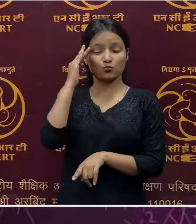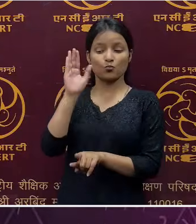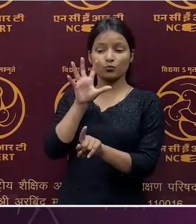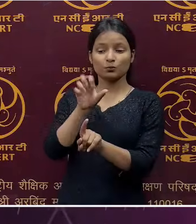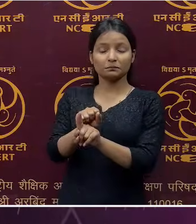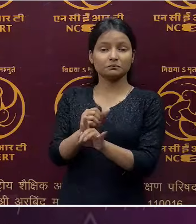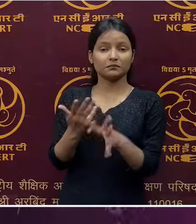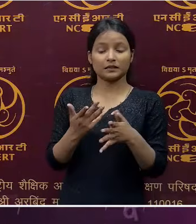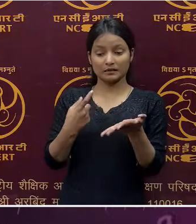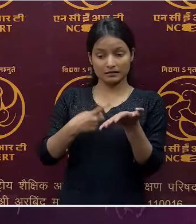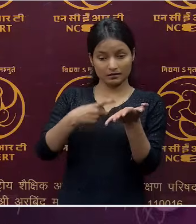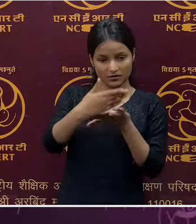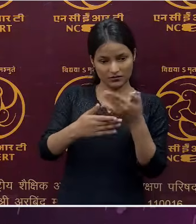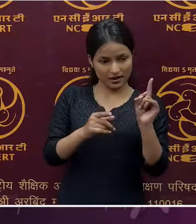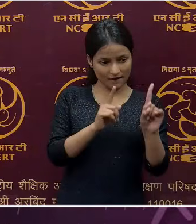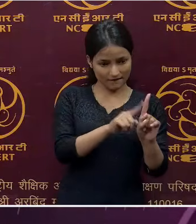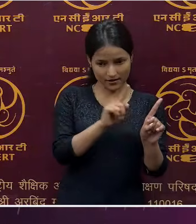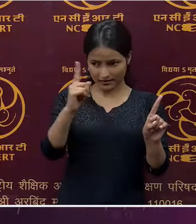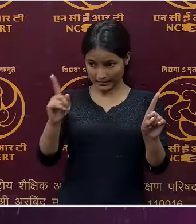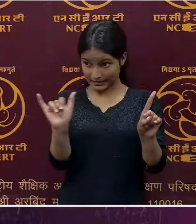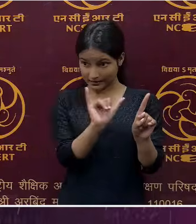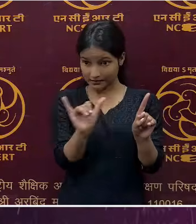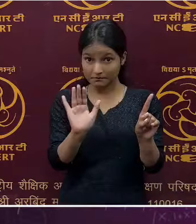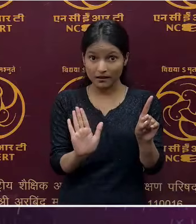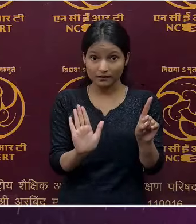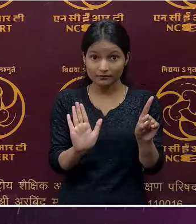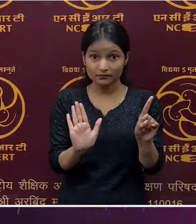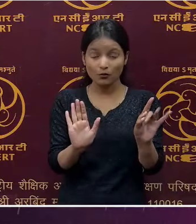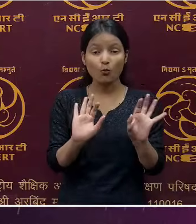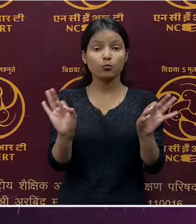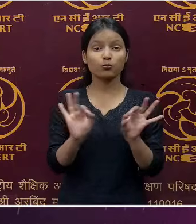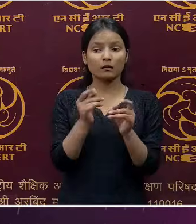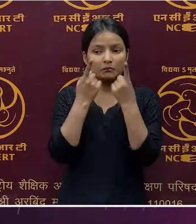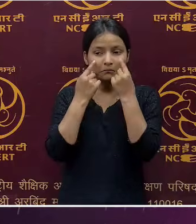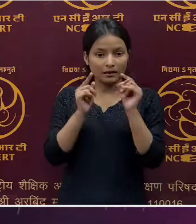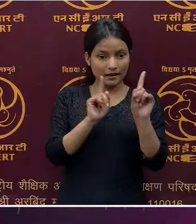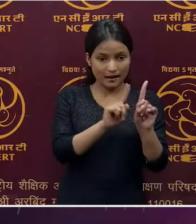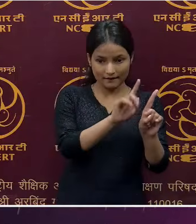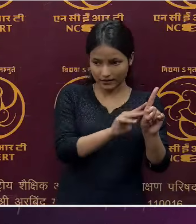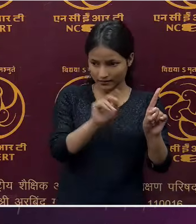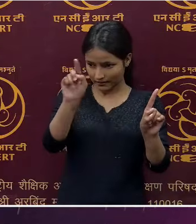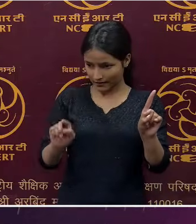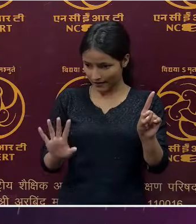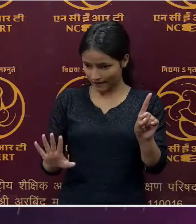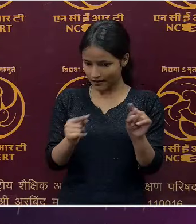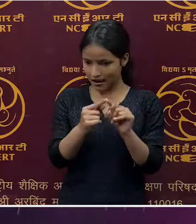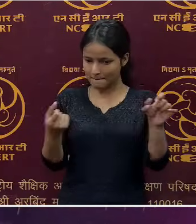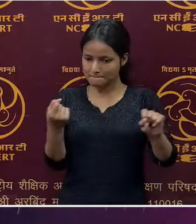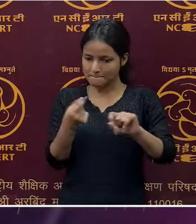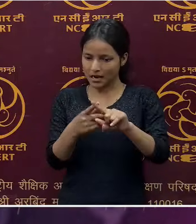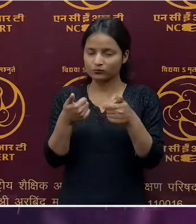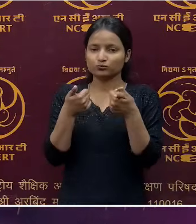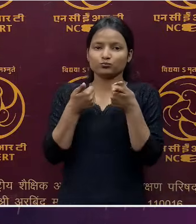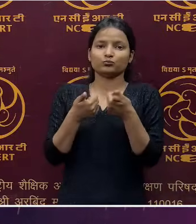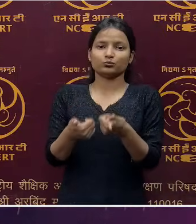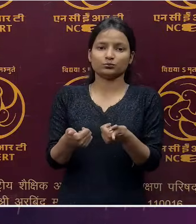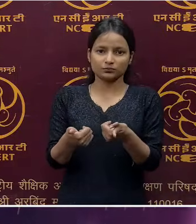the definition says that each element has set A. Each element of set A